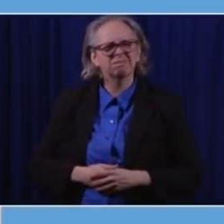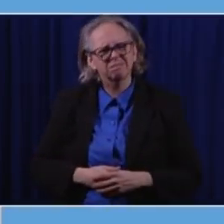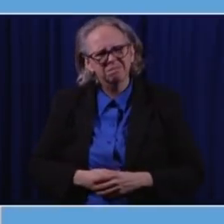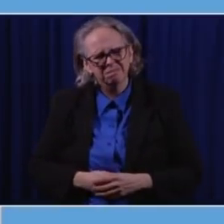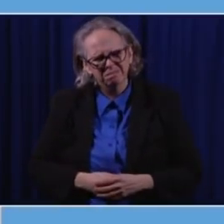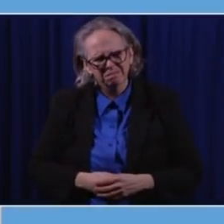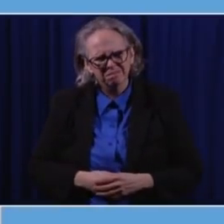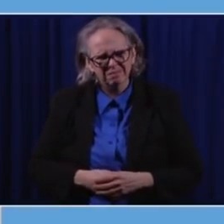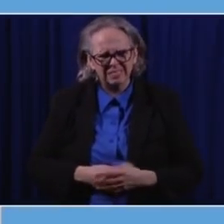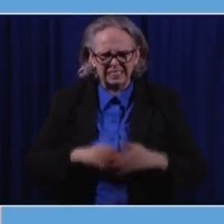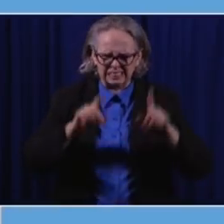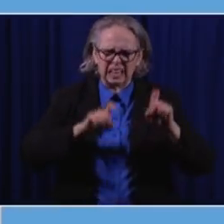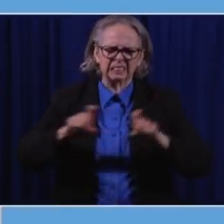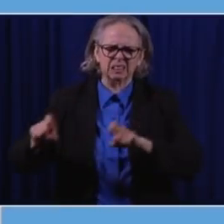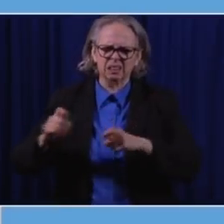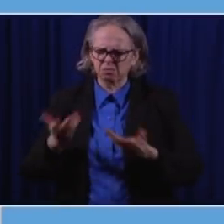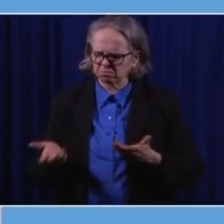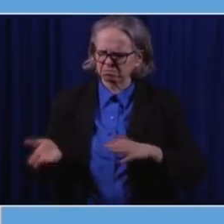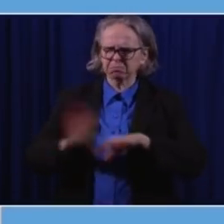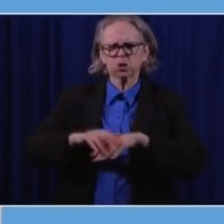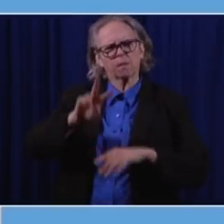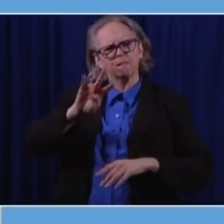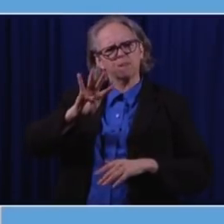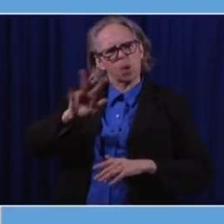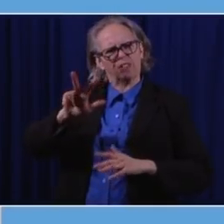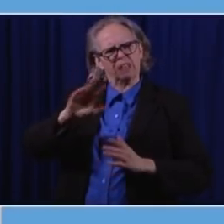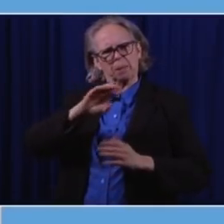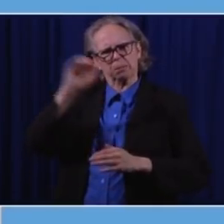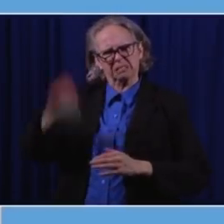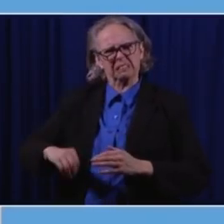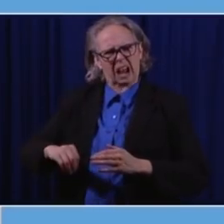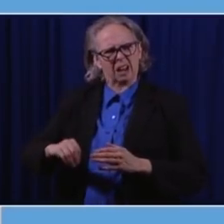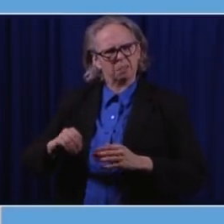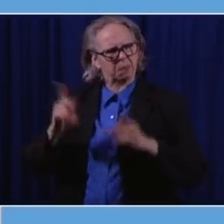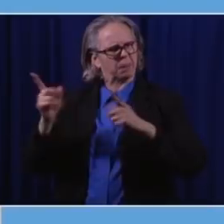good. But we've seen increase in cases at